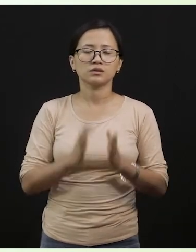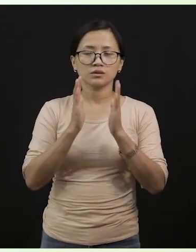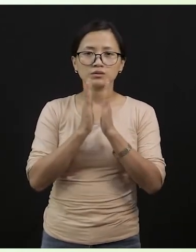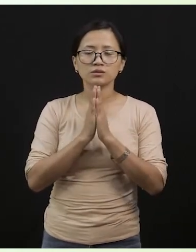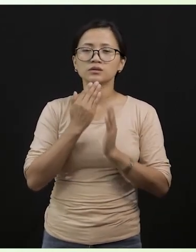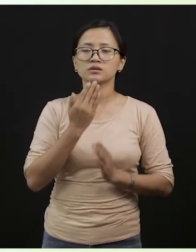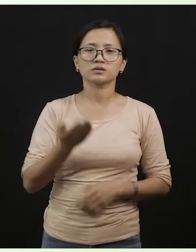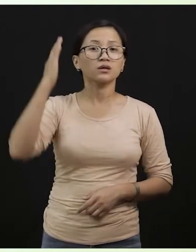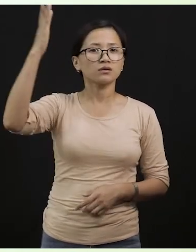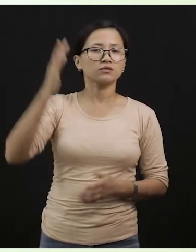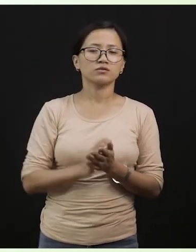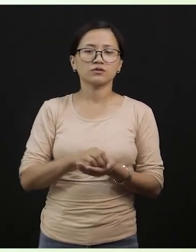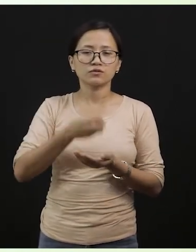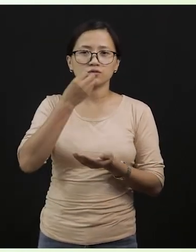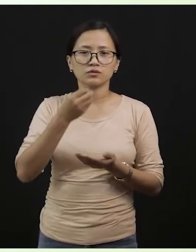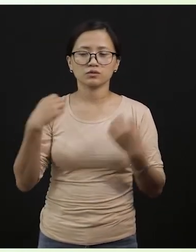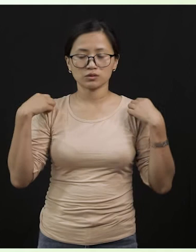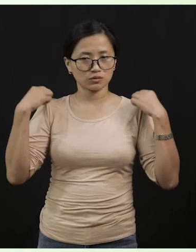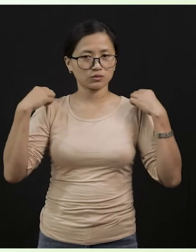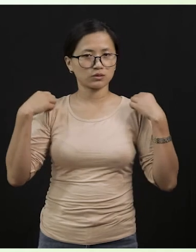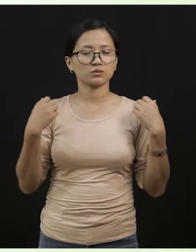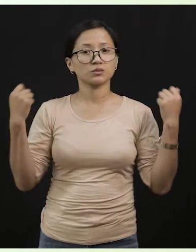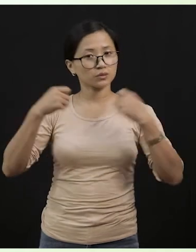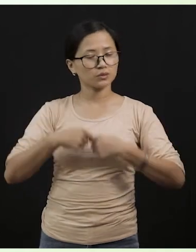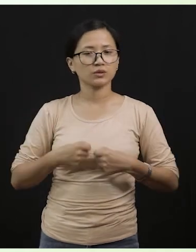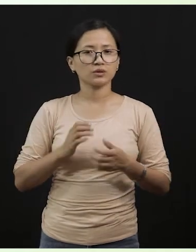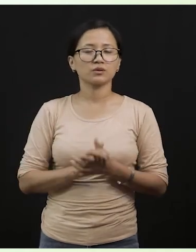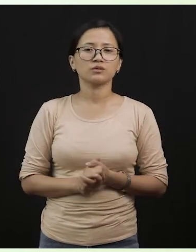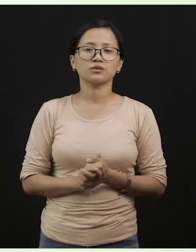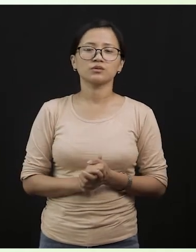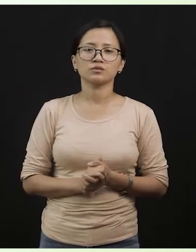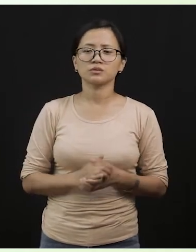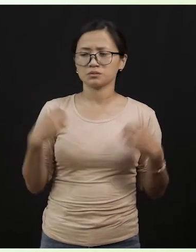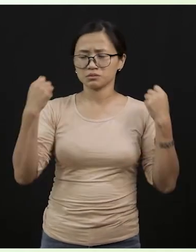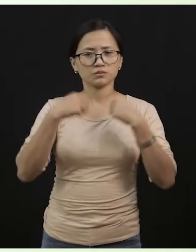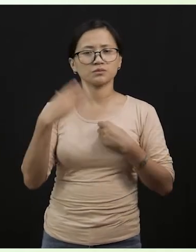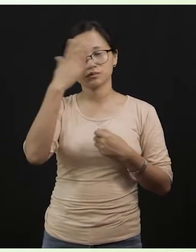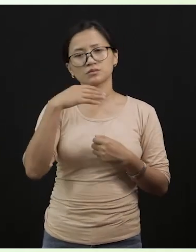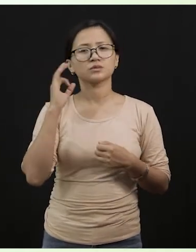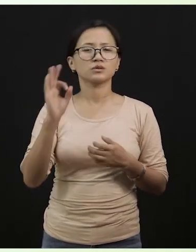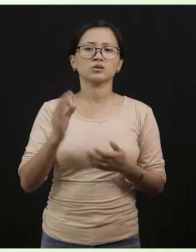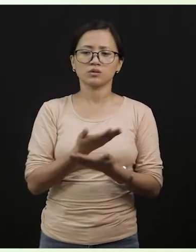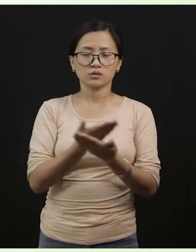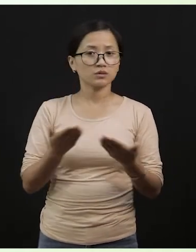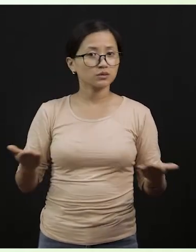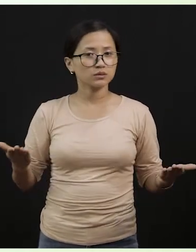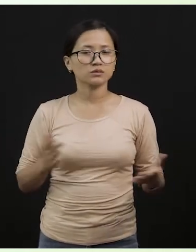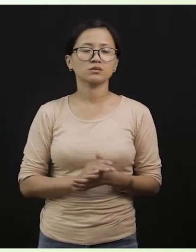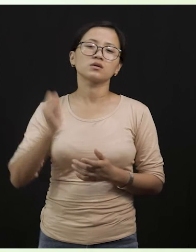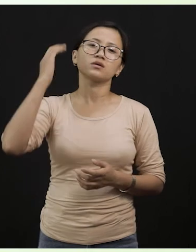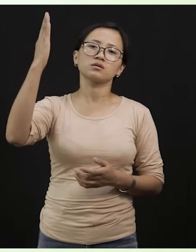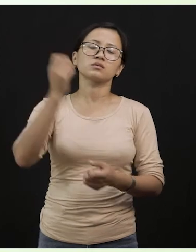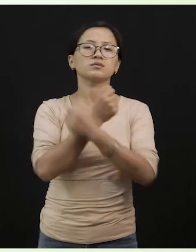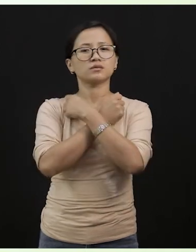pray and thank God for the food, the clothes that we wear, right? You wear beautiful clothes. And so those are the things that we get because God